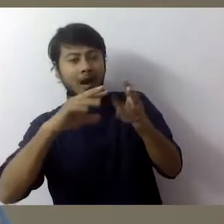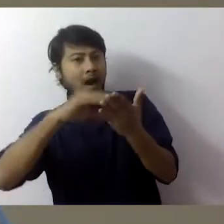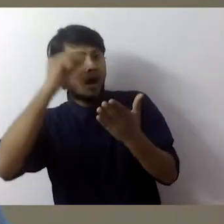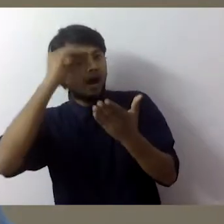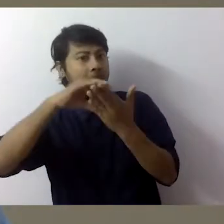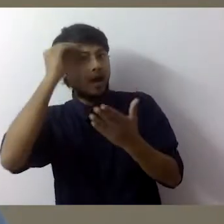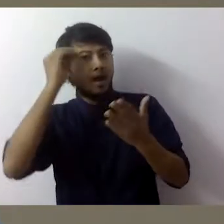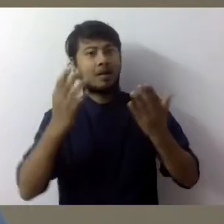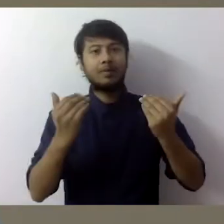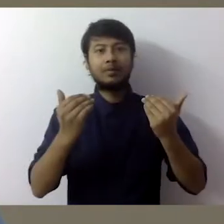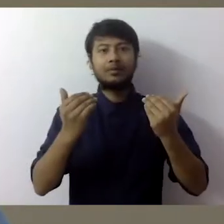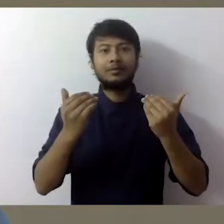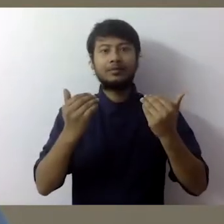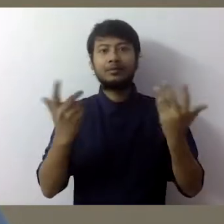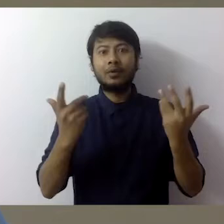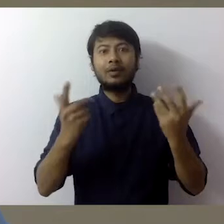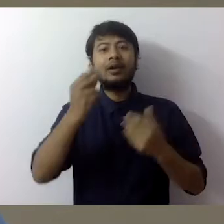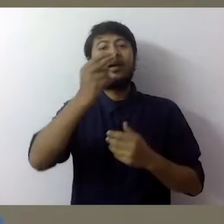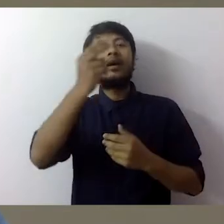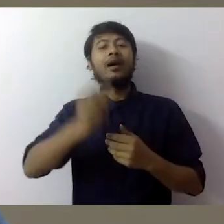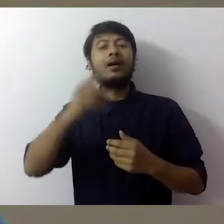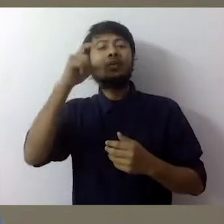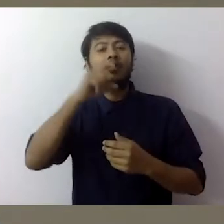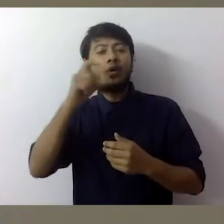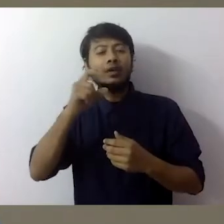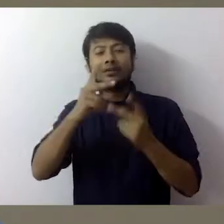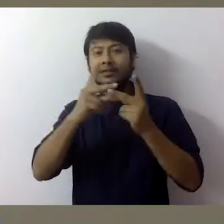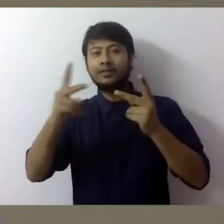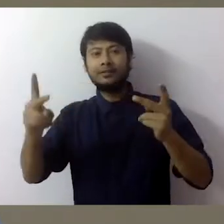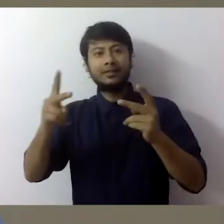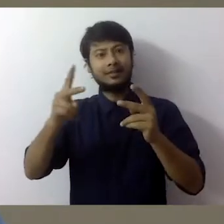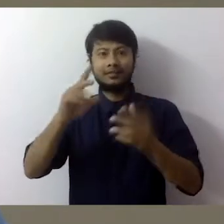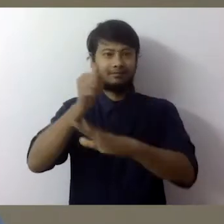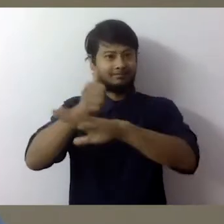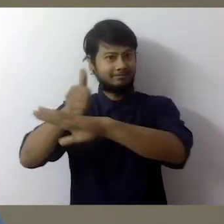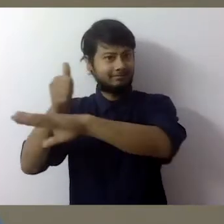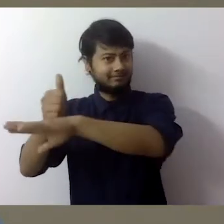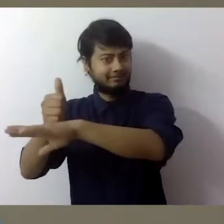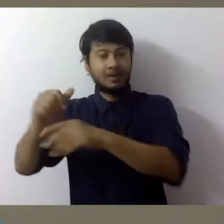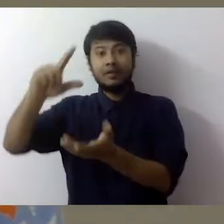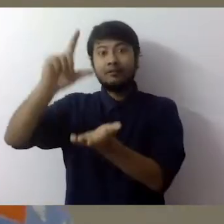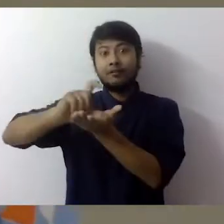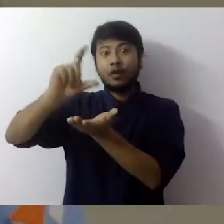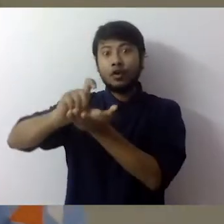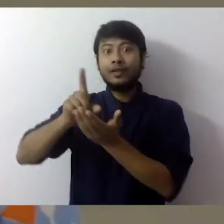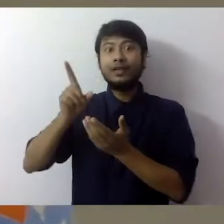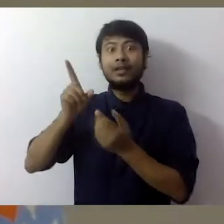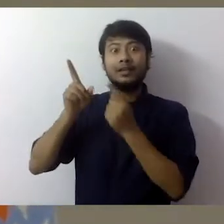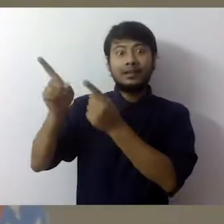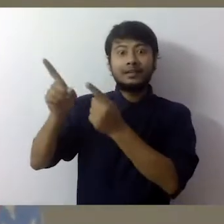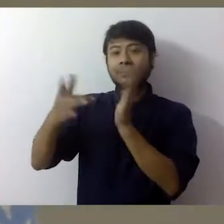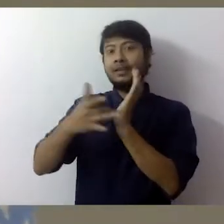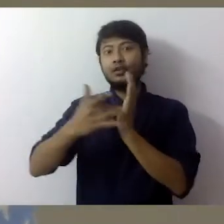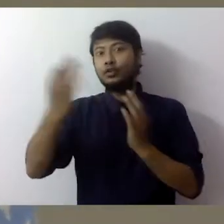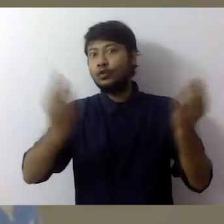European images, the establishment of art schools in the subcontinent, evolution of photography in the mid-19th century, as well as the